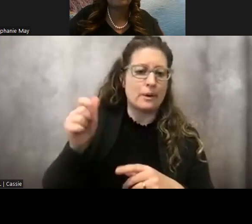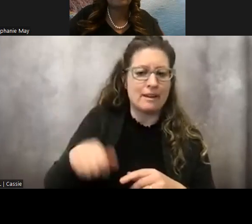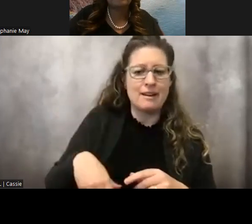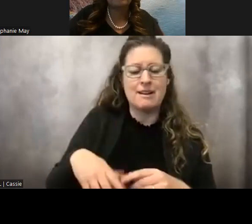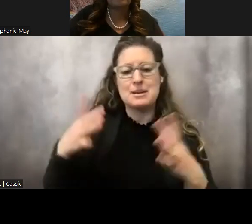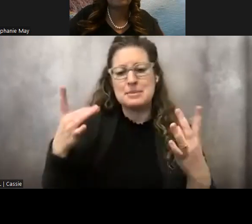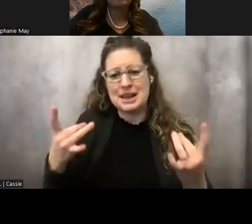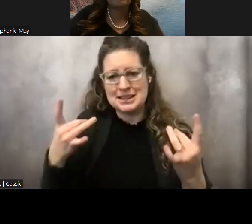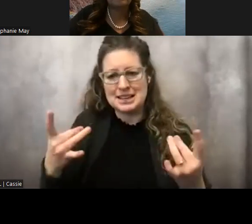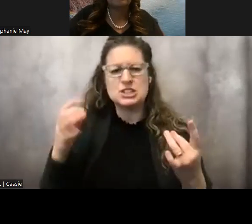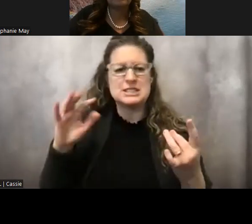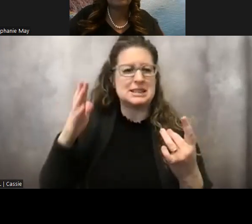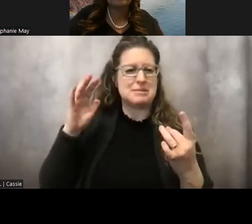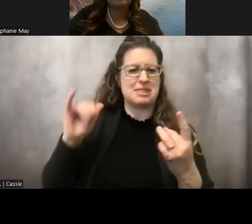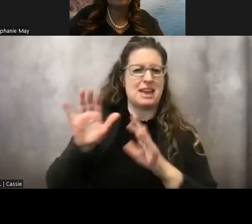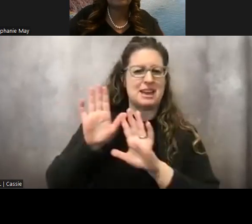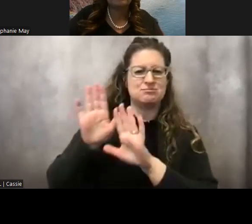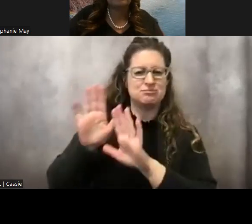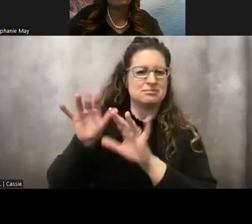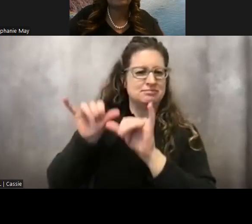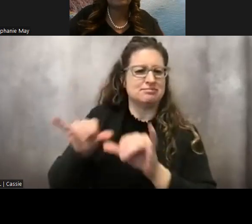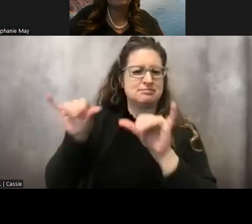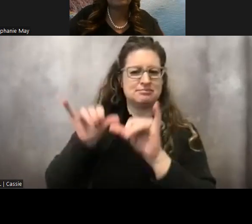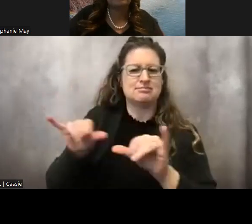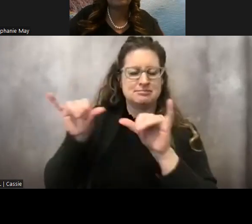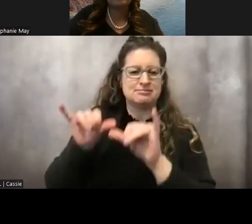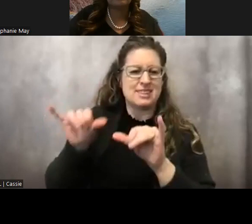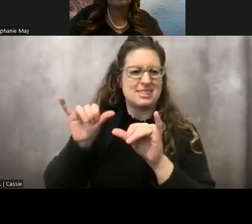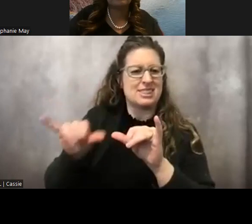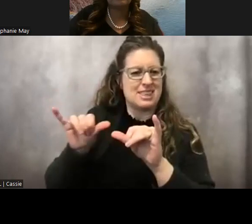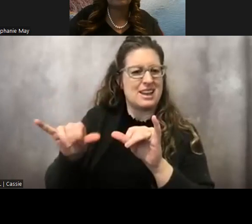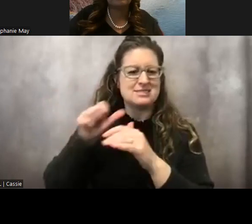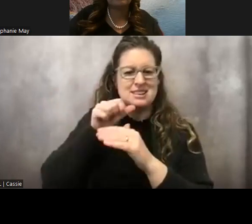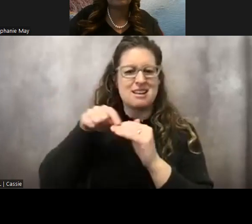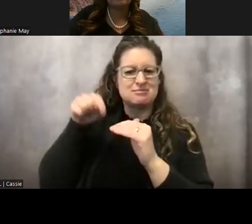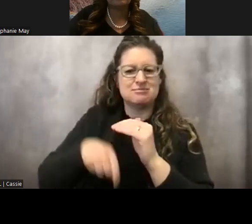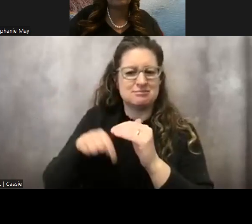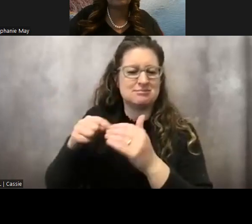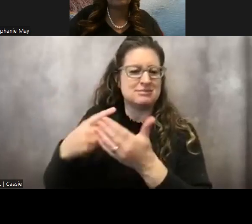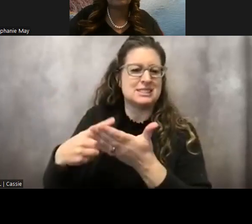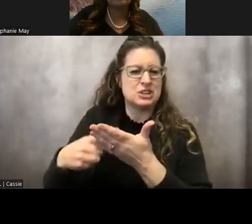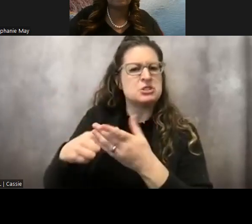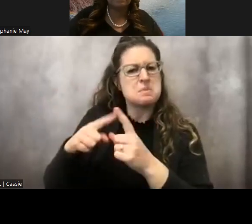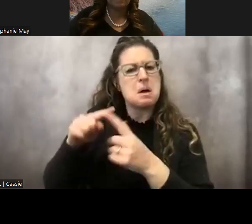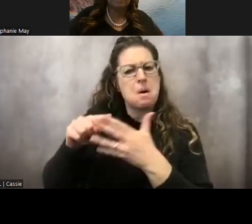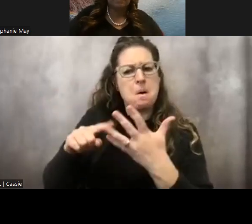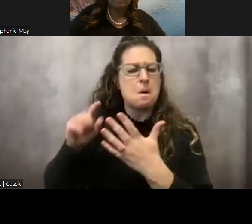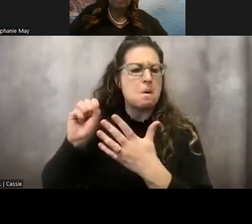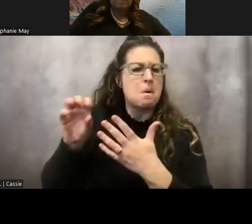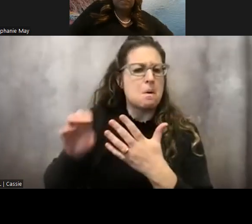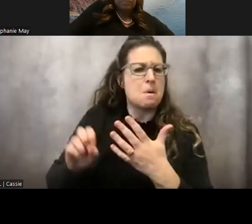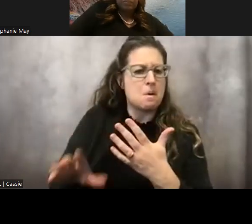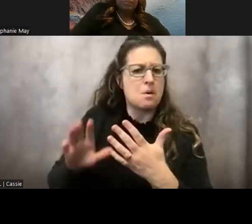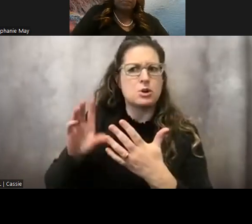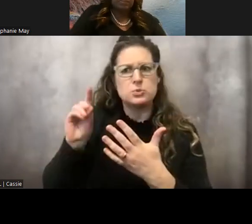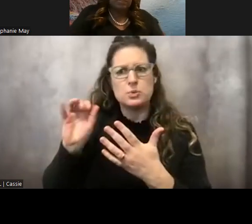discussion takes place. And those things are definitely important, because the more individuals build up resilience to